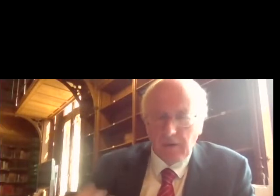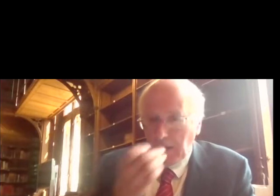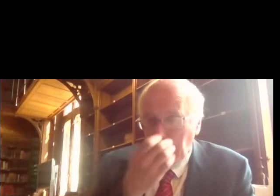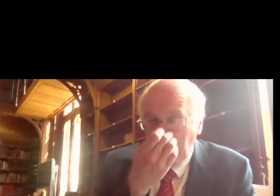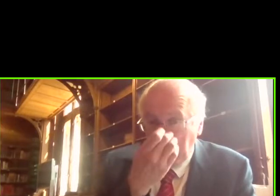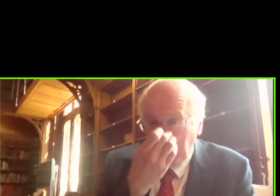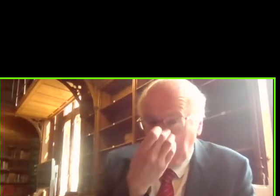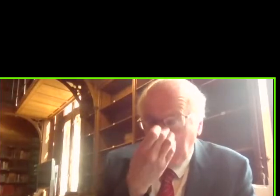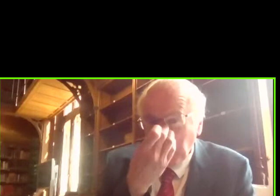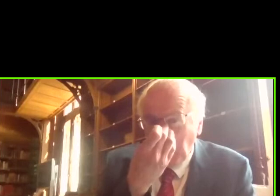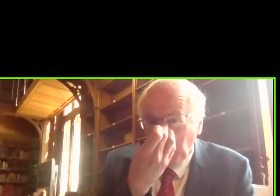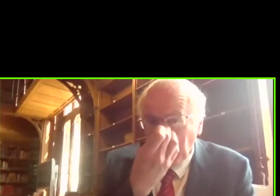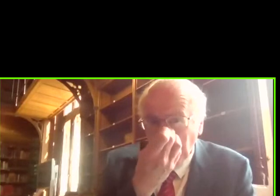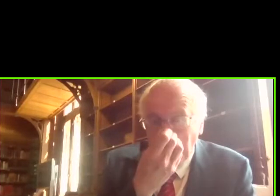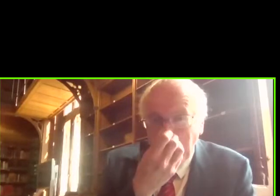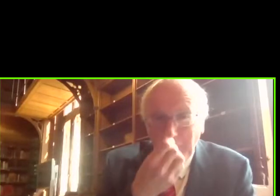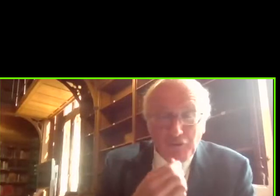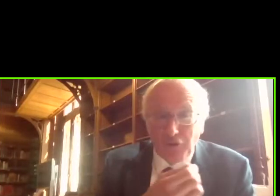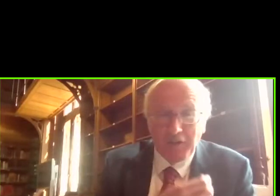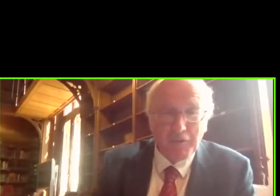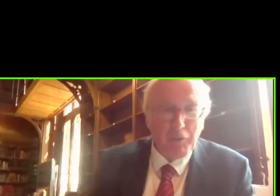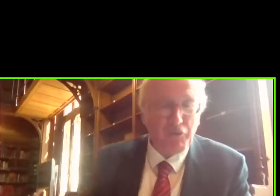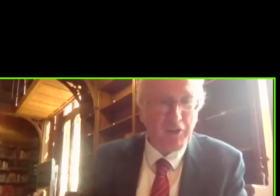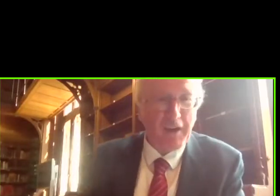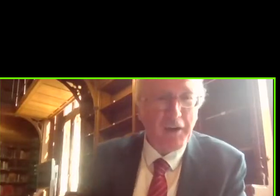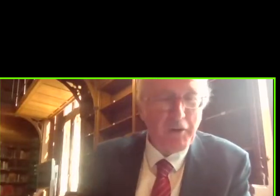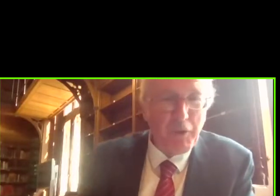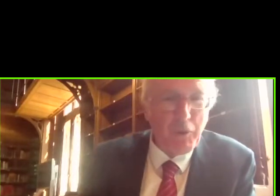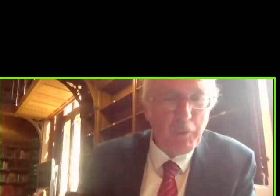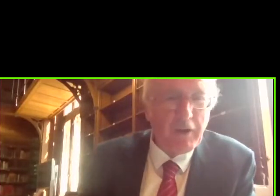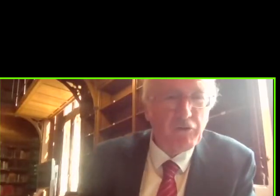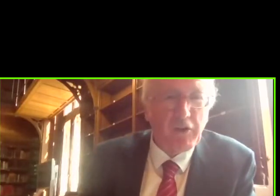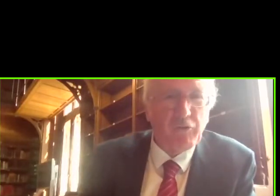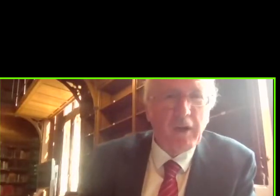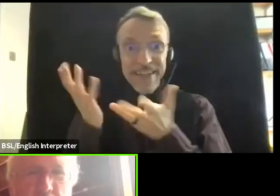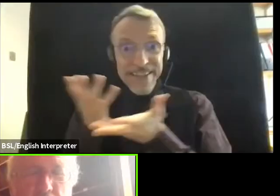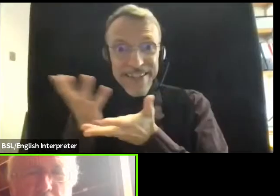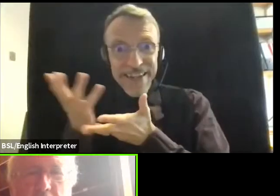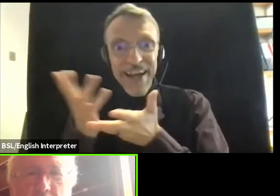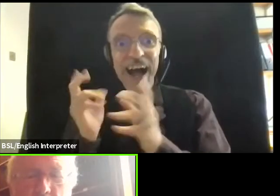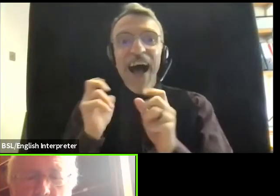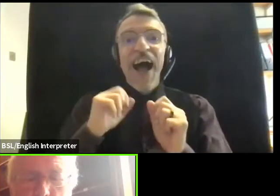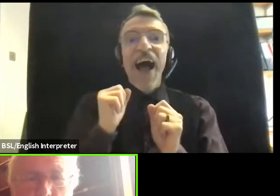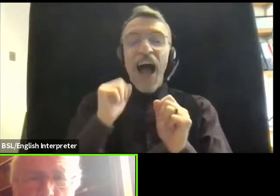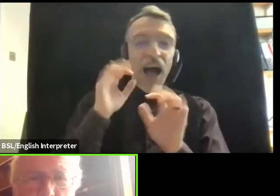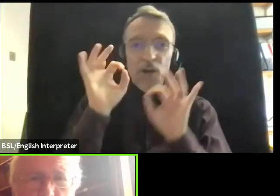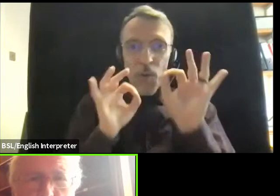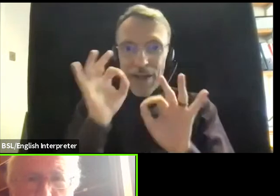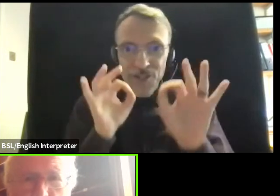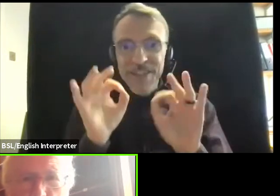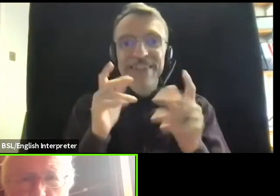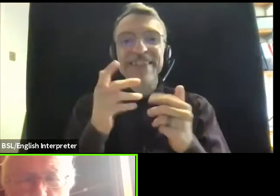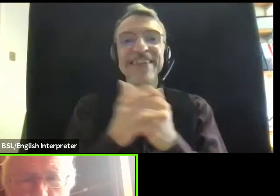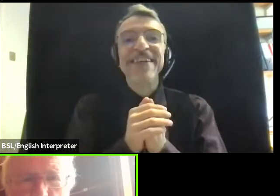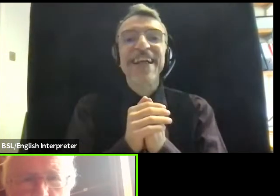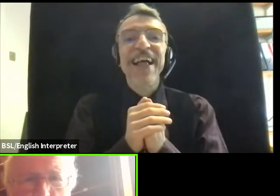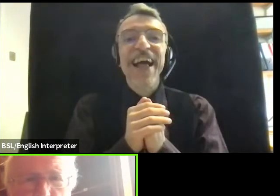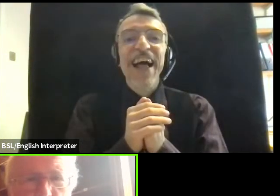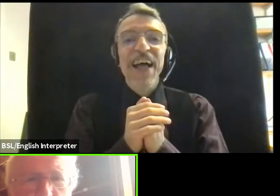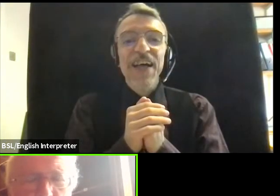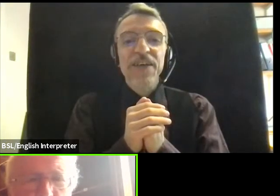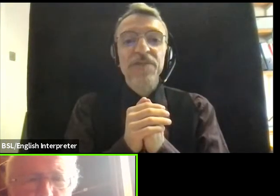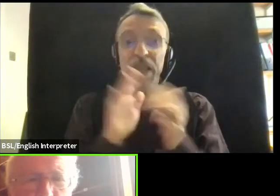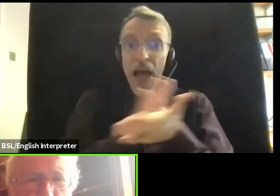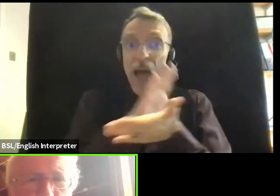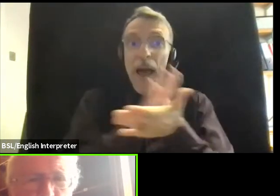Yeah, I was waiting to see. I wasn't sure if you were still there or if you were away to Scottish questions. But if you're